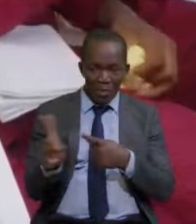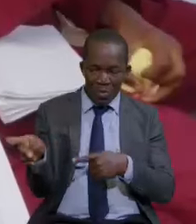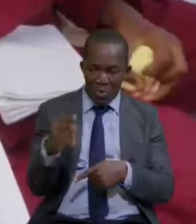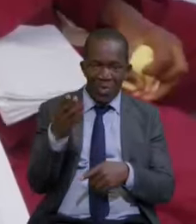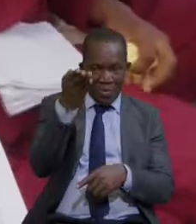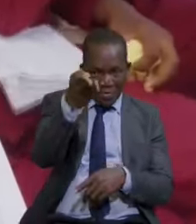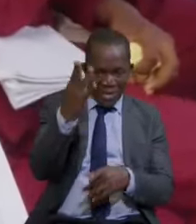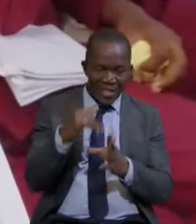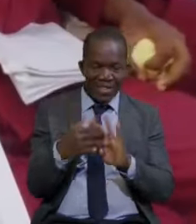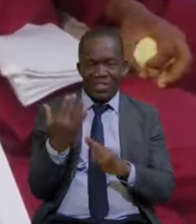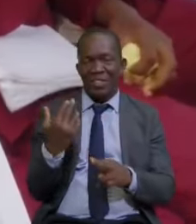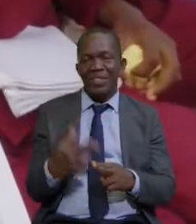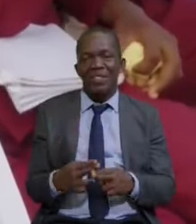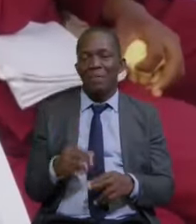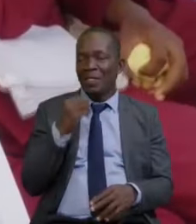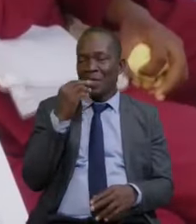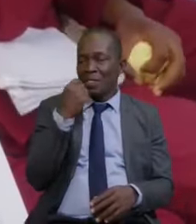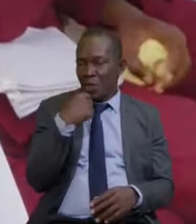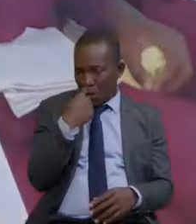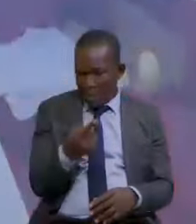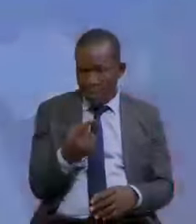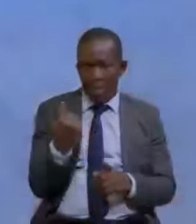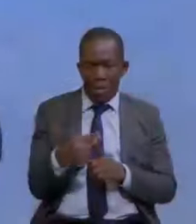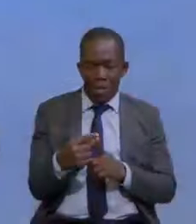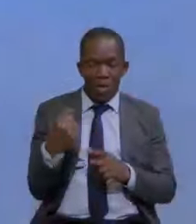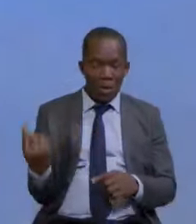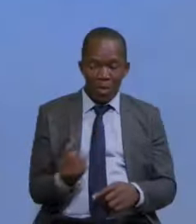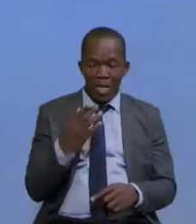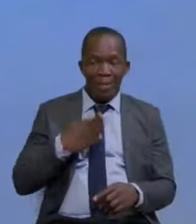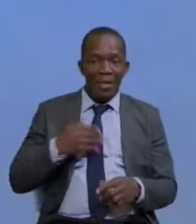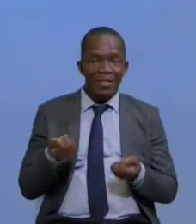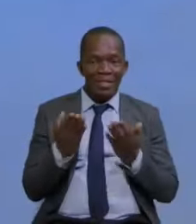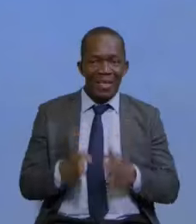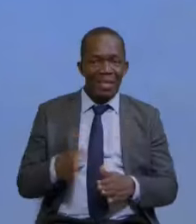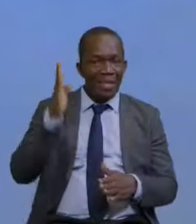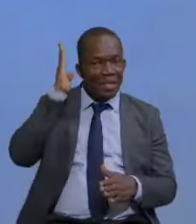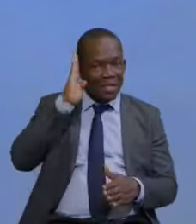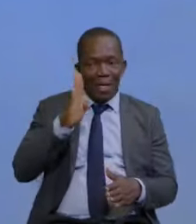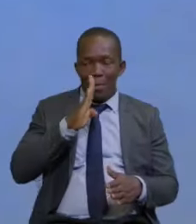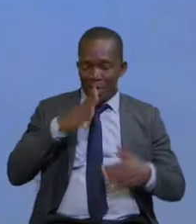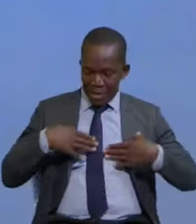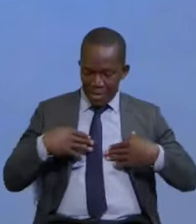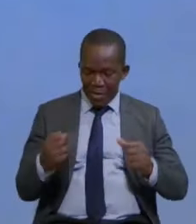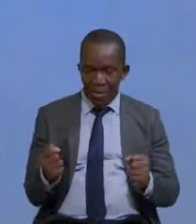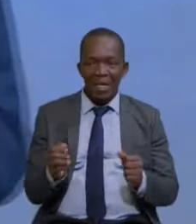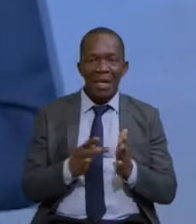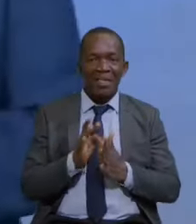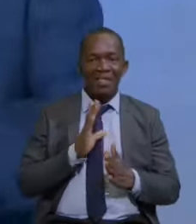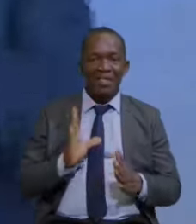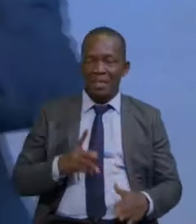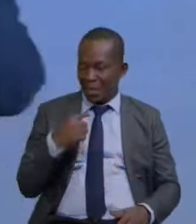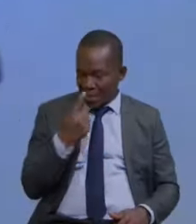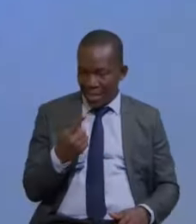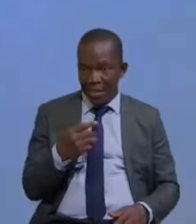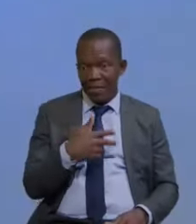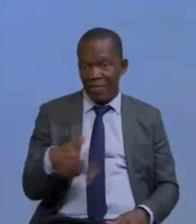servant shall be healed. And Jesus said, look at verse 13. Verse 13 now. Verse